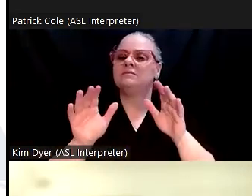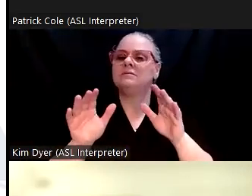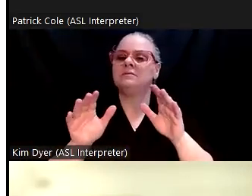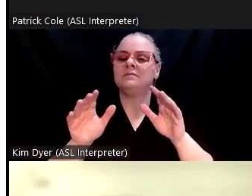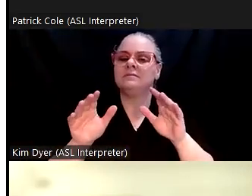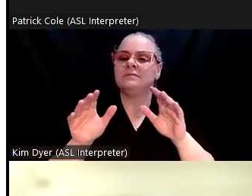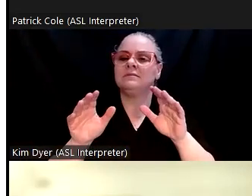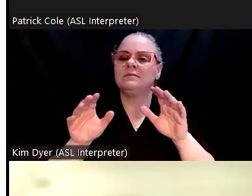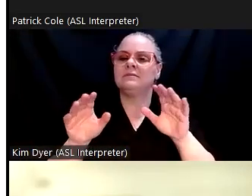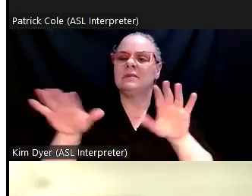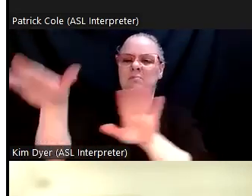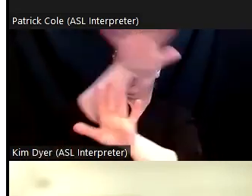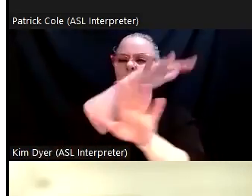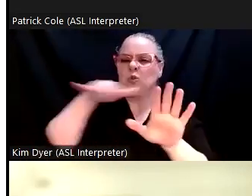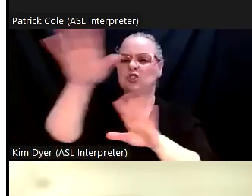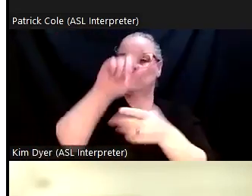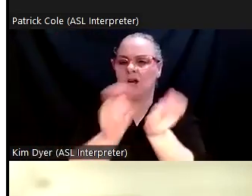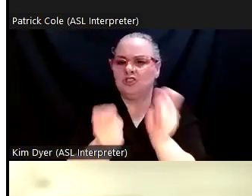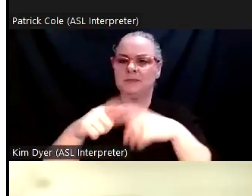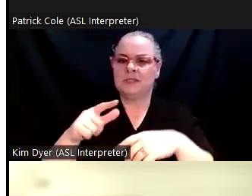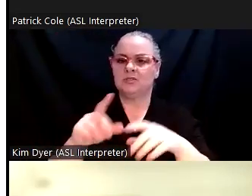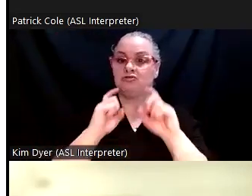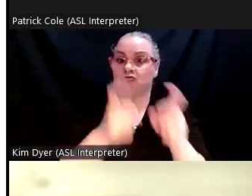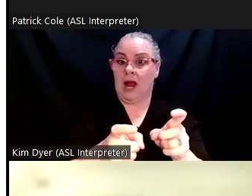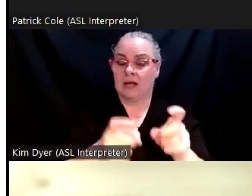two slides, probably. Yeah, okay.